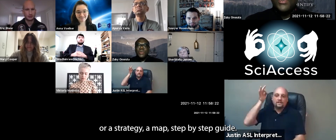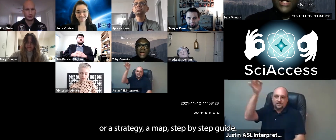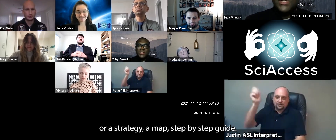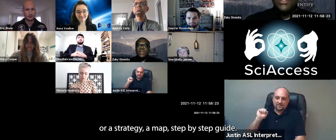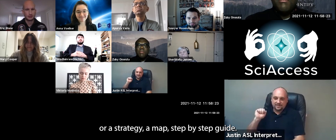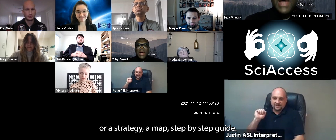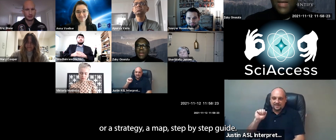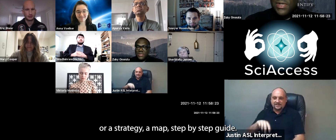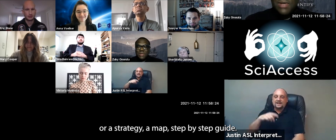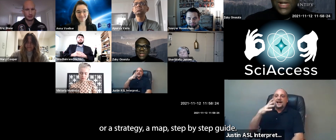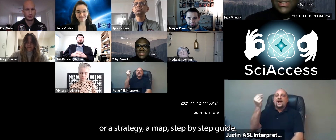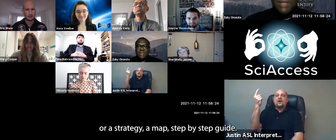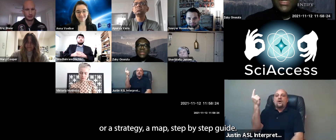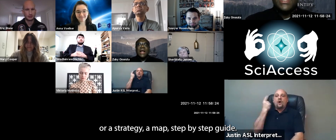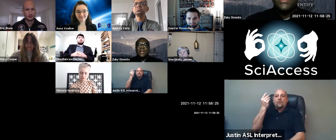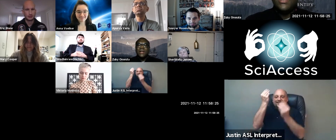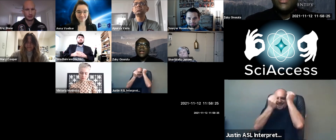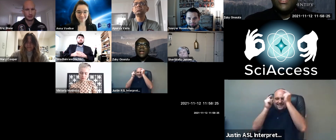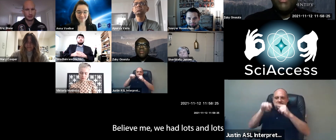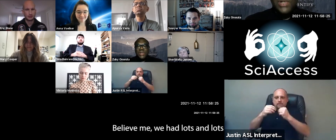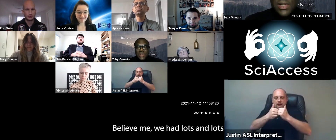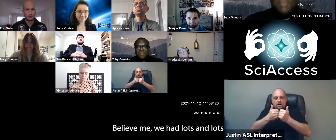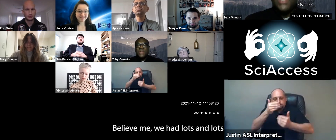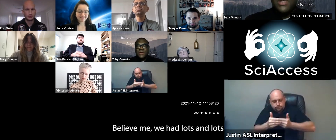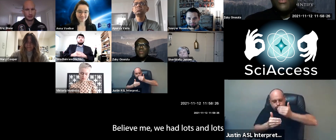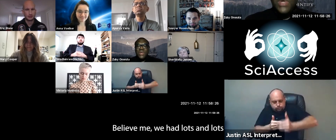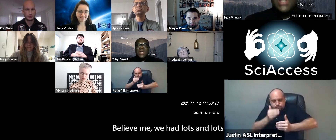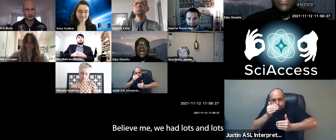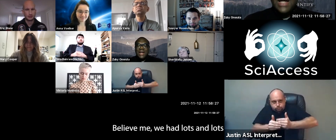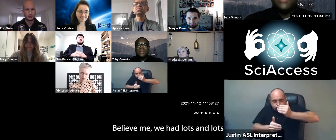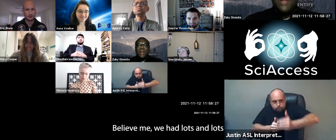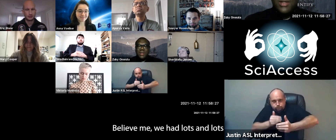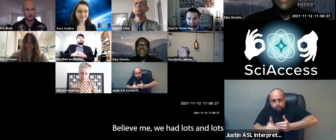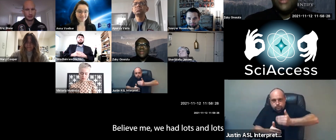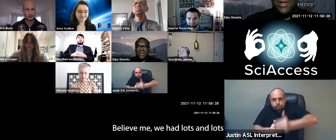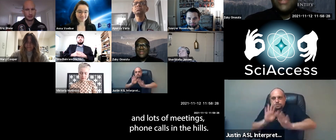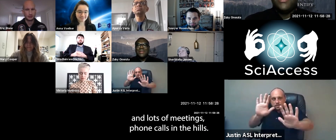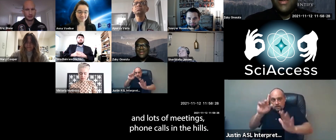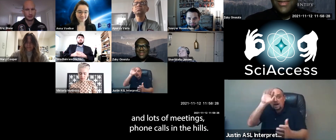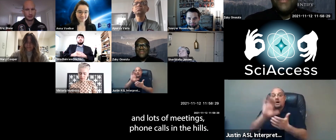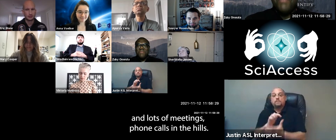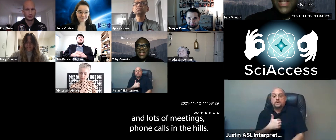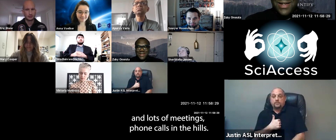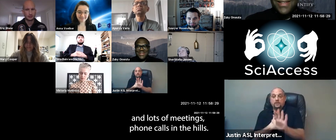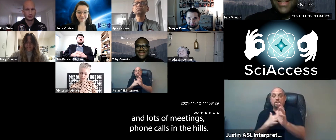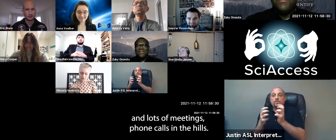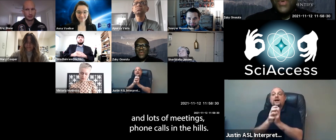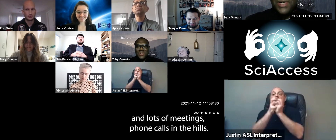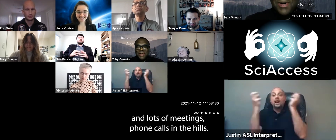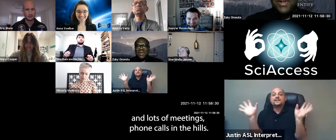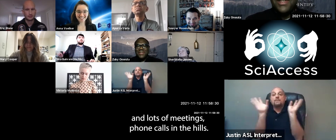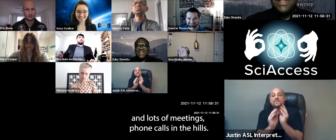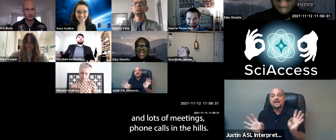a strategy, a map, step-by-step guide. Believe me, we had lots and lots and lots of meetings,